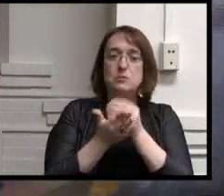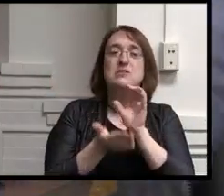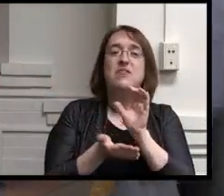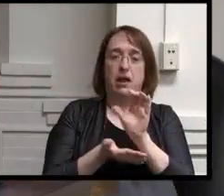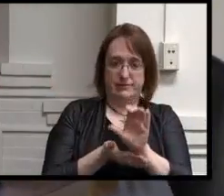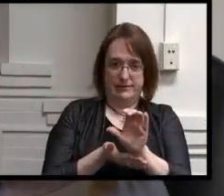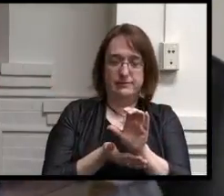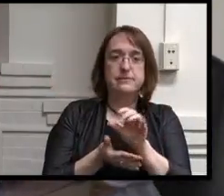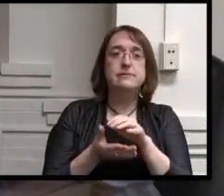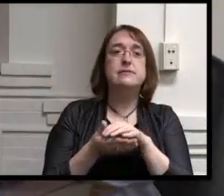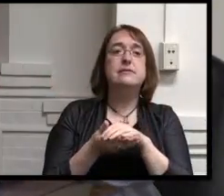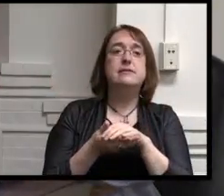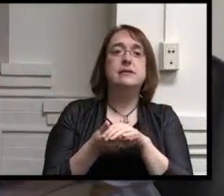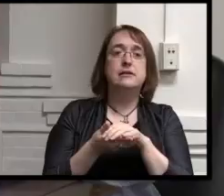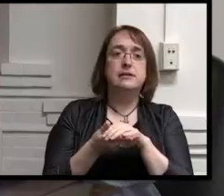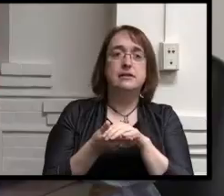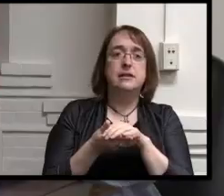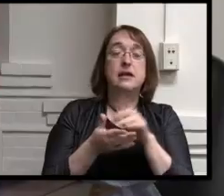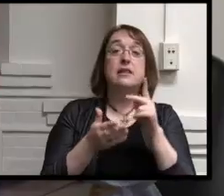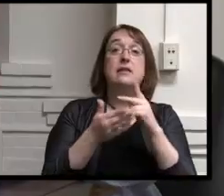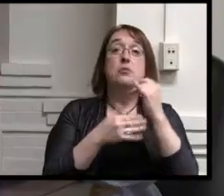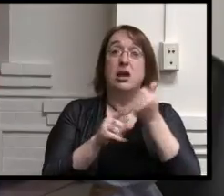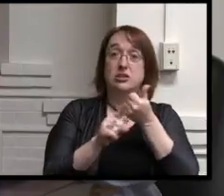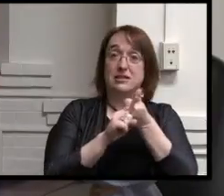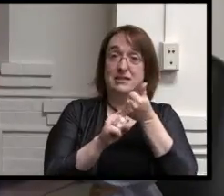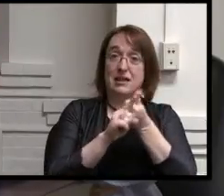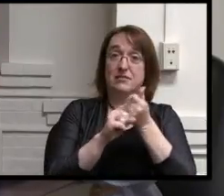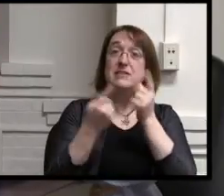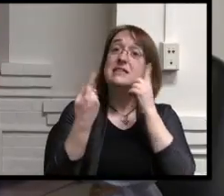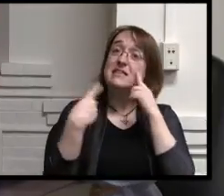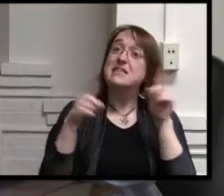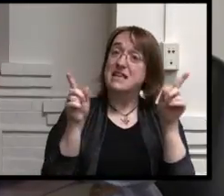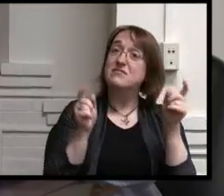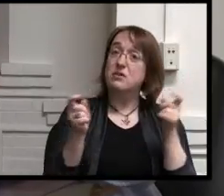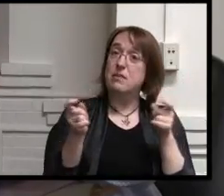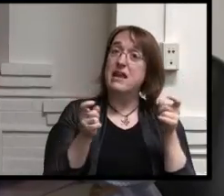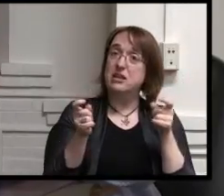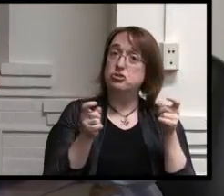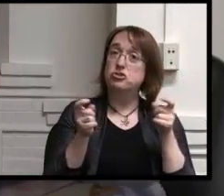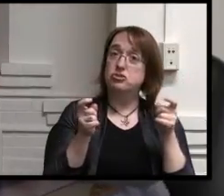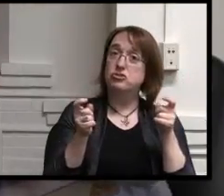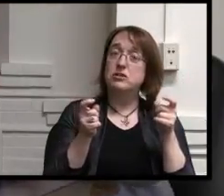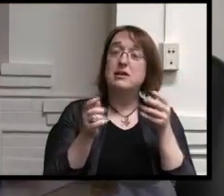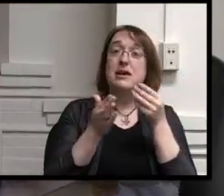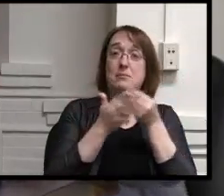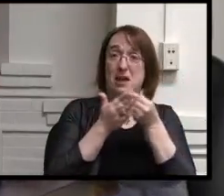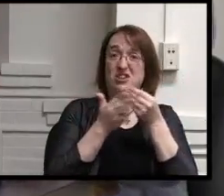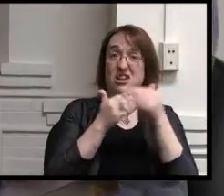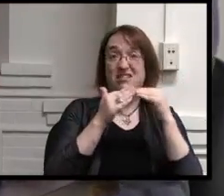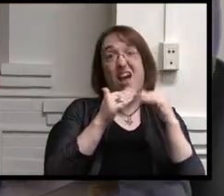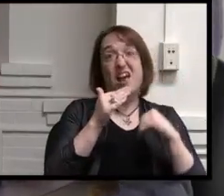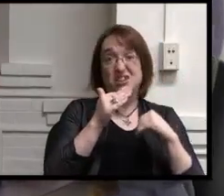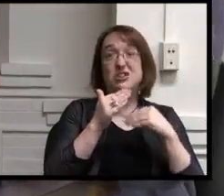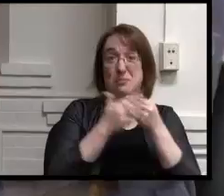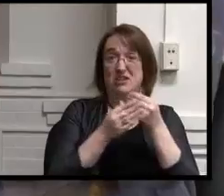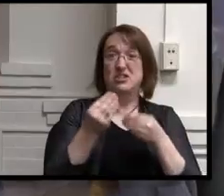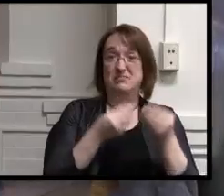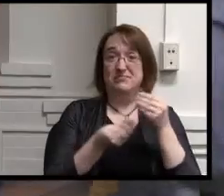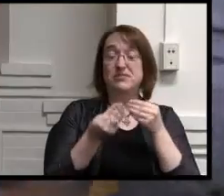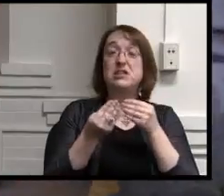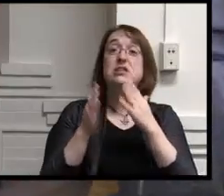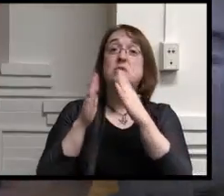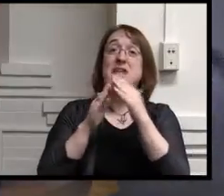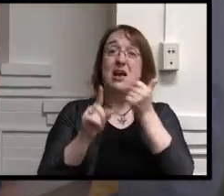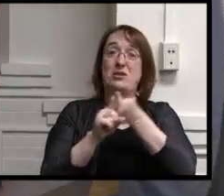Thankfully, the project was successfully managed quite a bit under budget. And so the town did